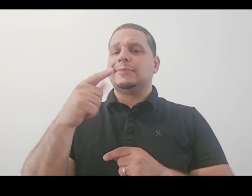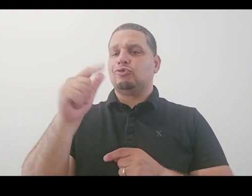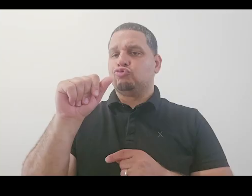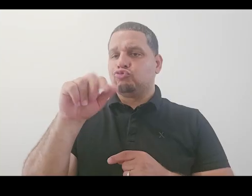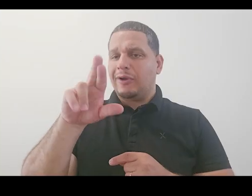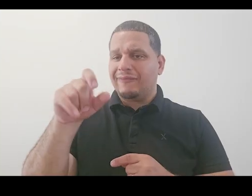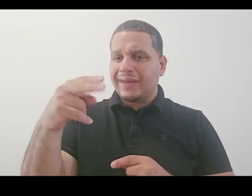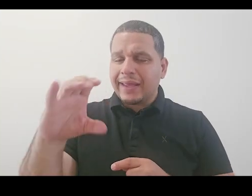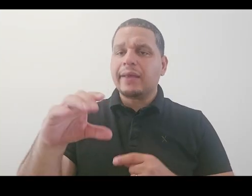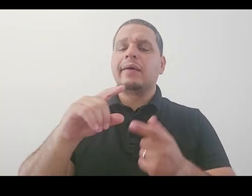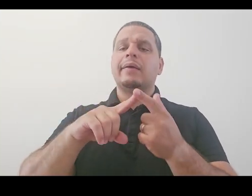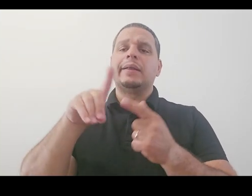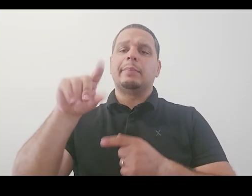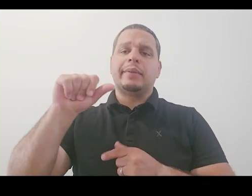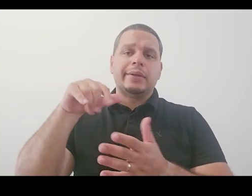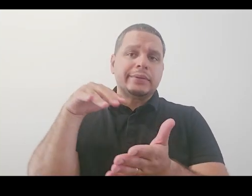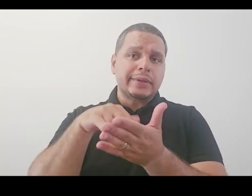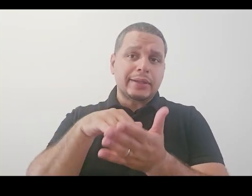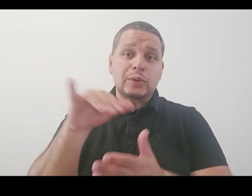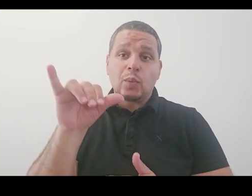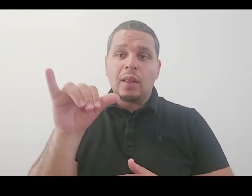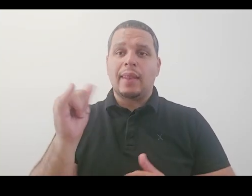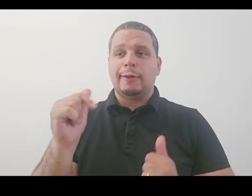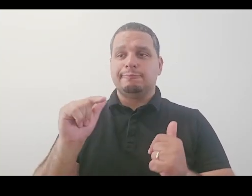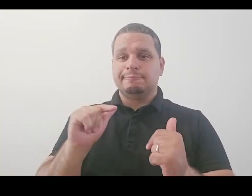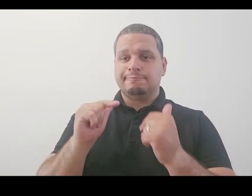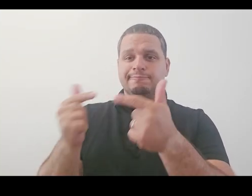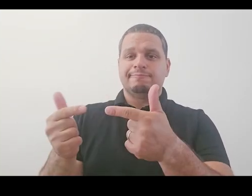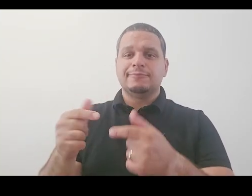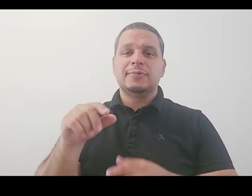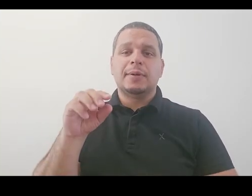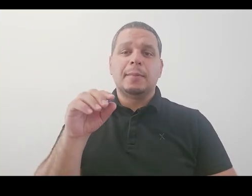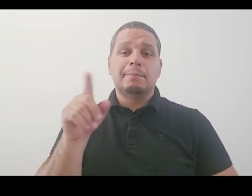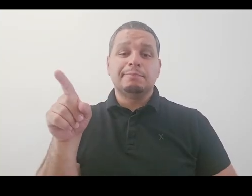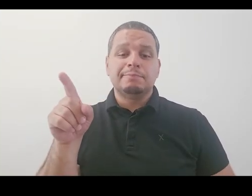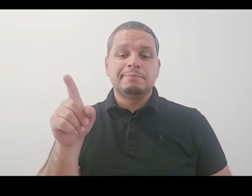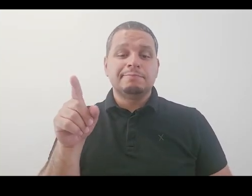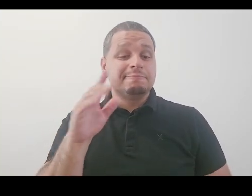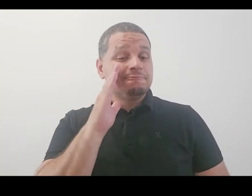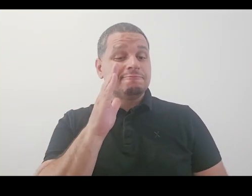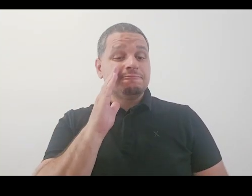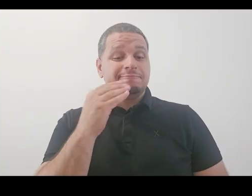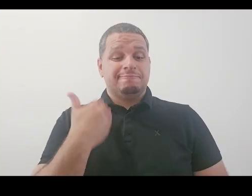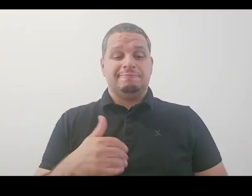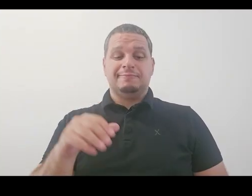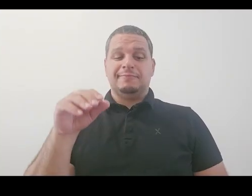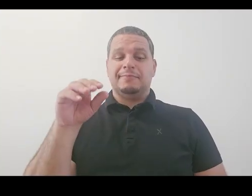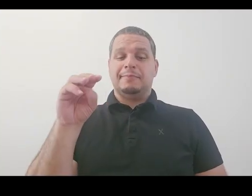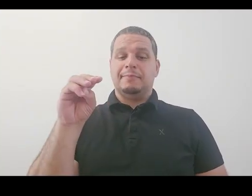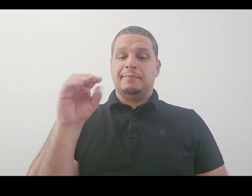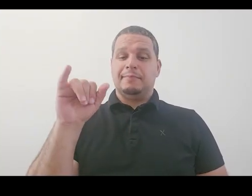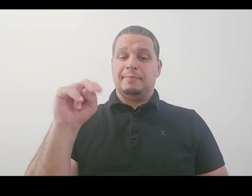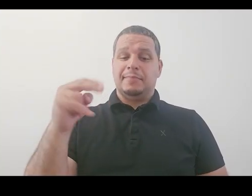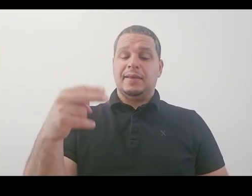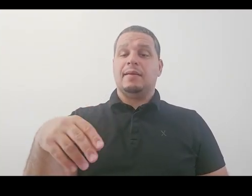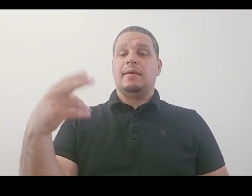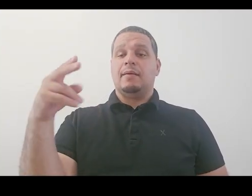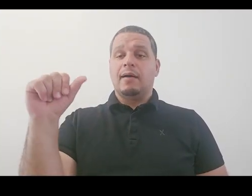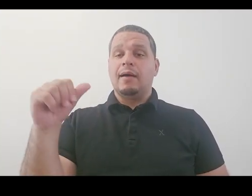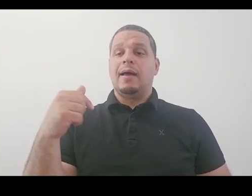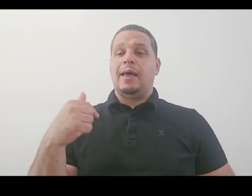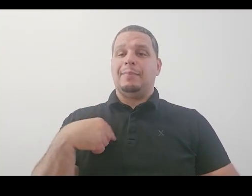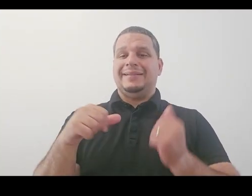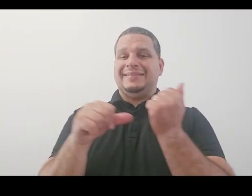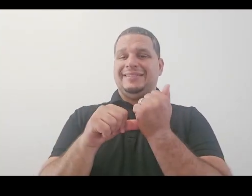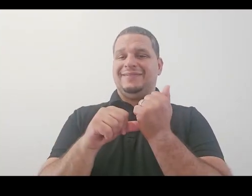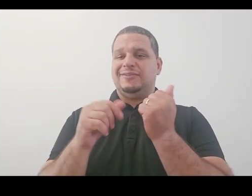and disability studies. And I'm going to pass it on to Min. This is Min Ha. I am the